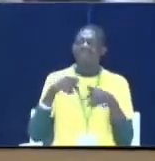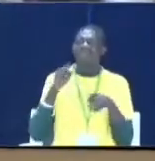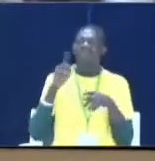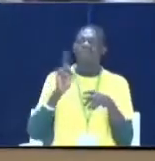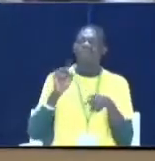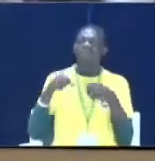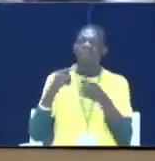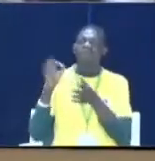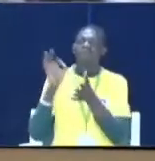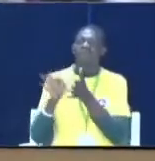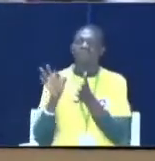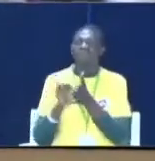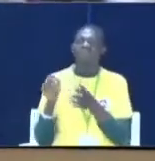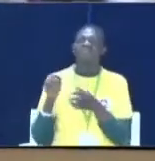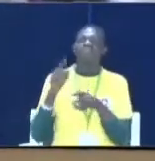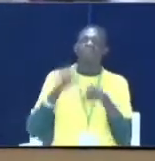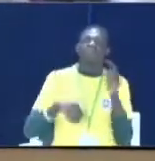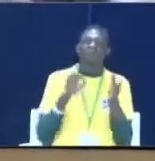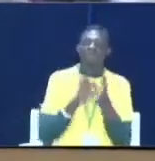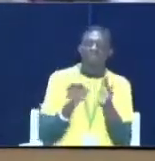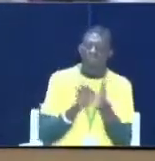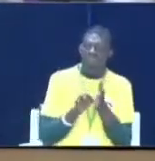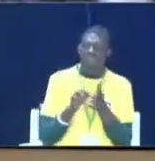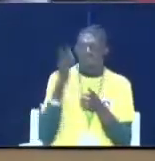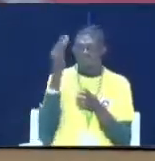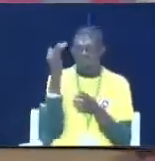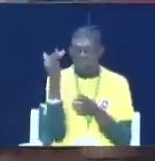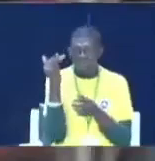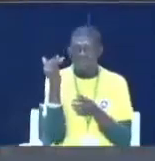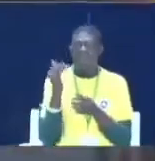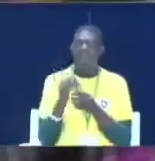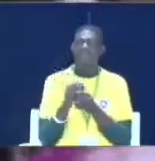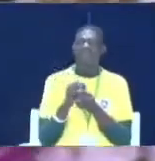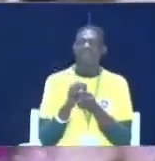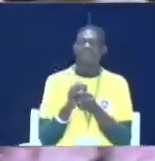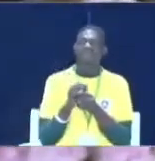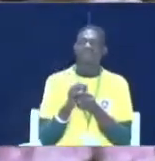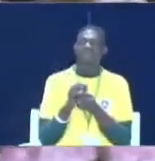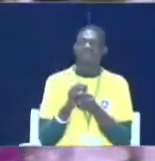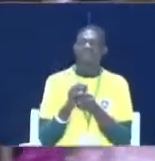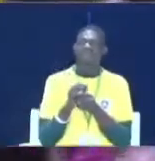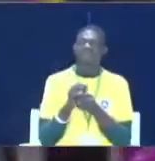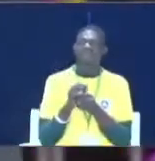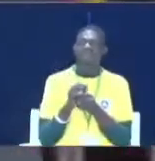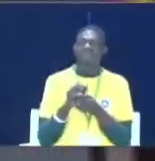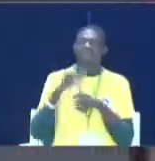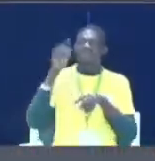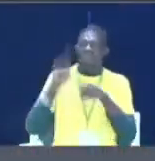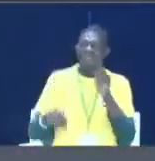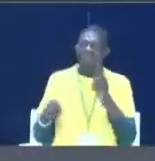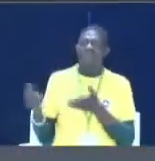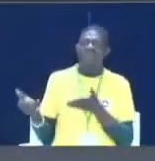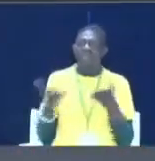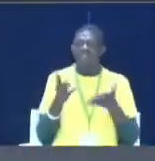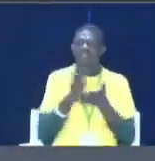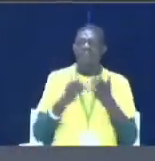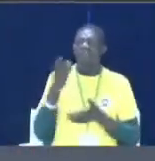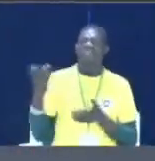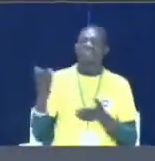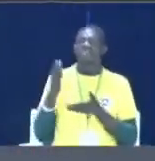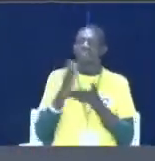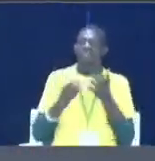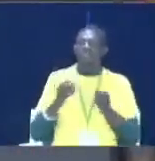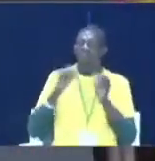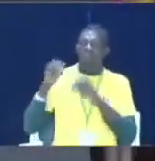only counted, you don't count. Say what? You don't. Can you carry something? Can God